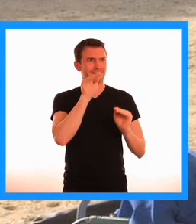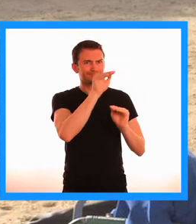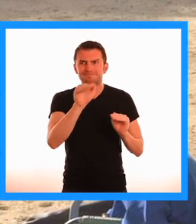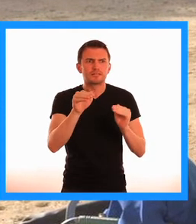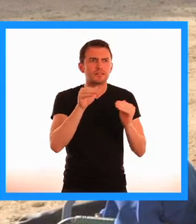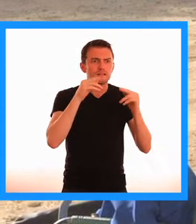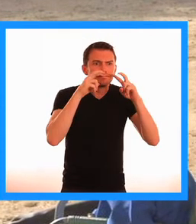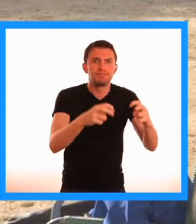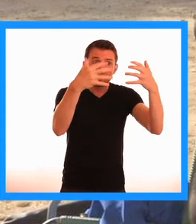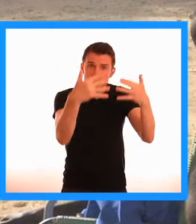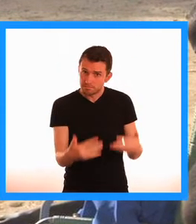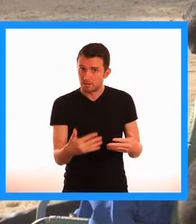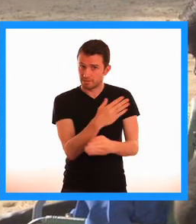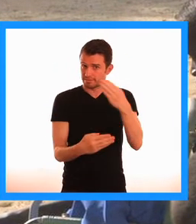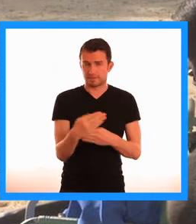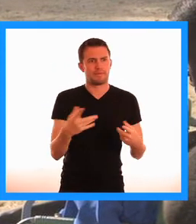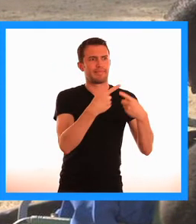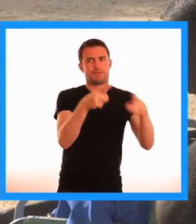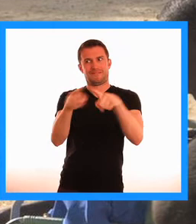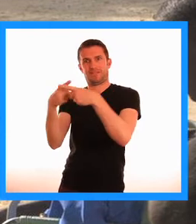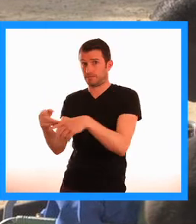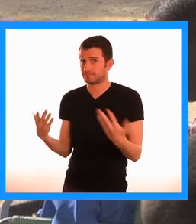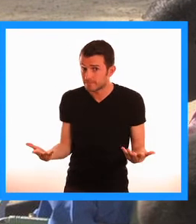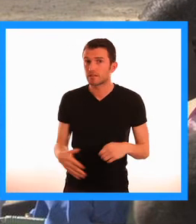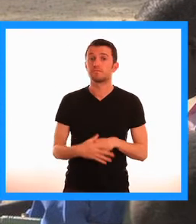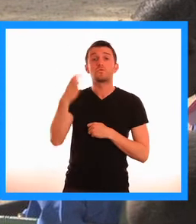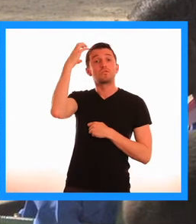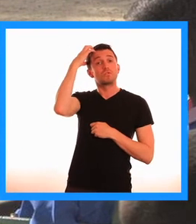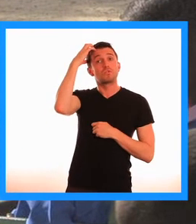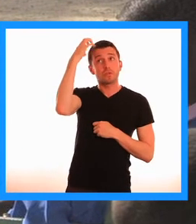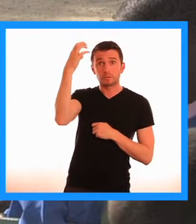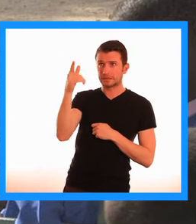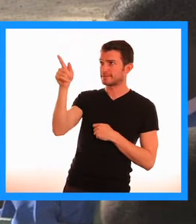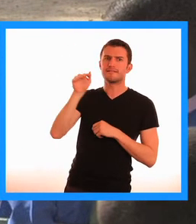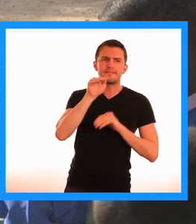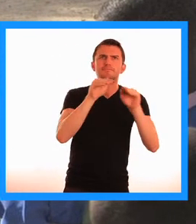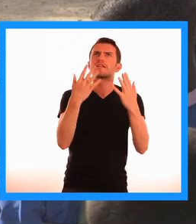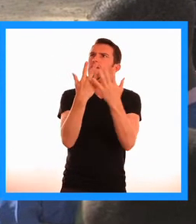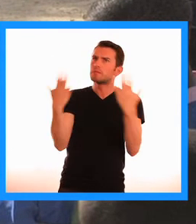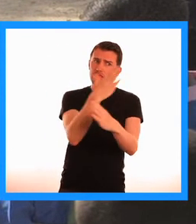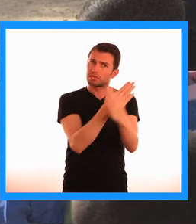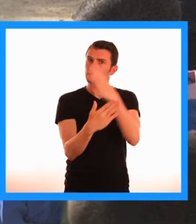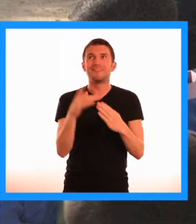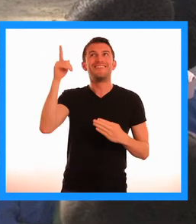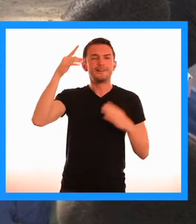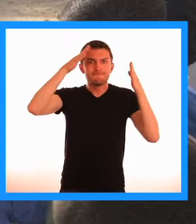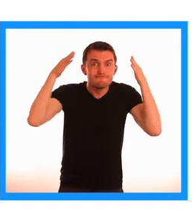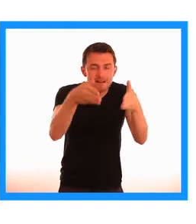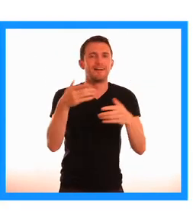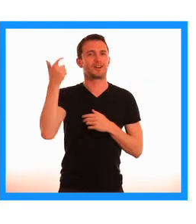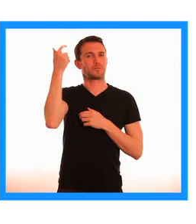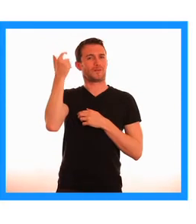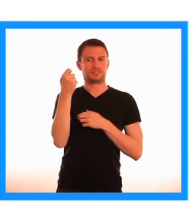The specific objectives of data collection are also likely to influence the definition of disability, the questions asked, and the resulting figures.